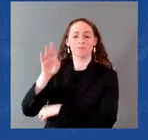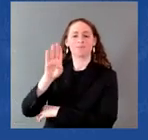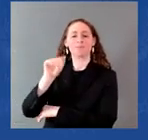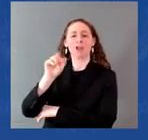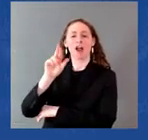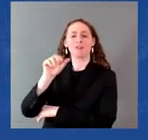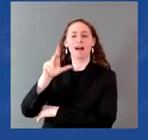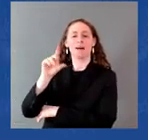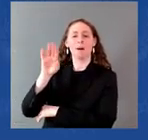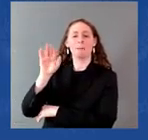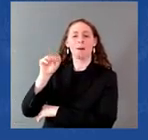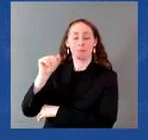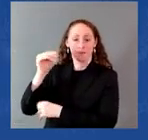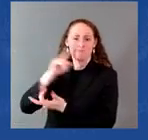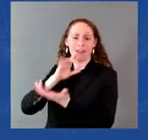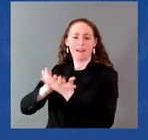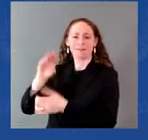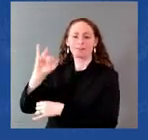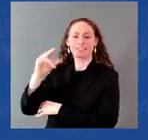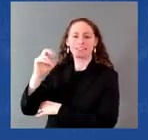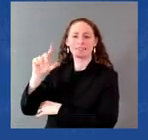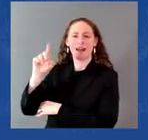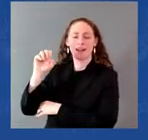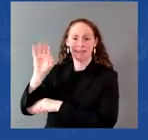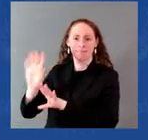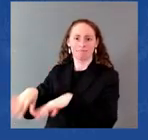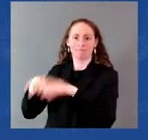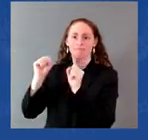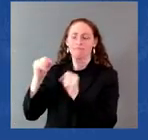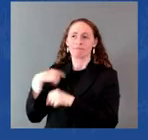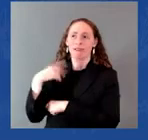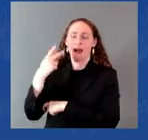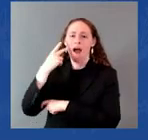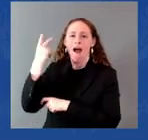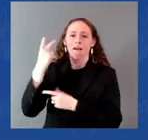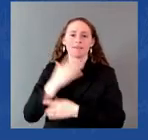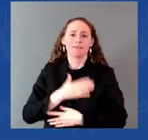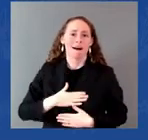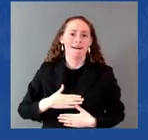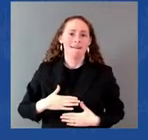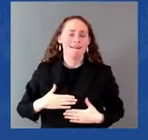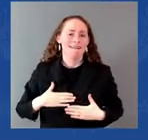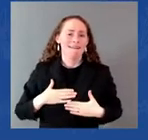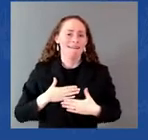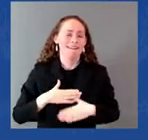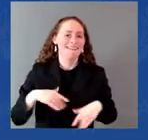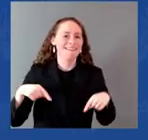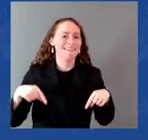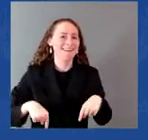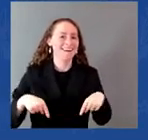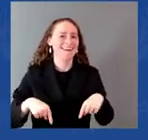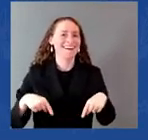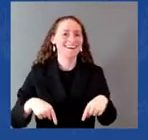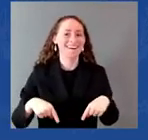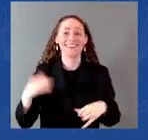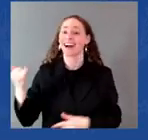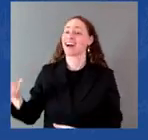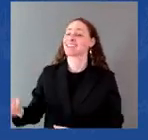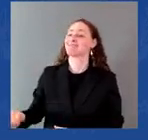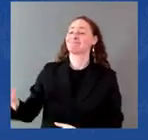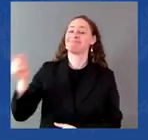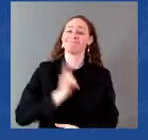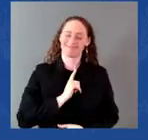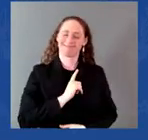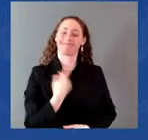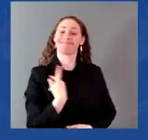Doug, and to host the Kennedy Center honorees once again in the White House, we welcome everybody back. And if you